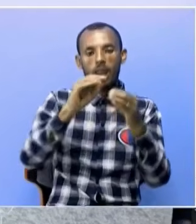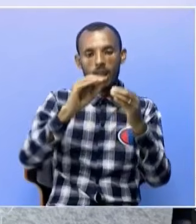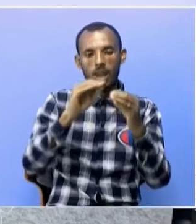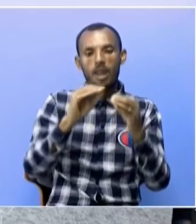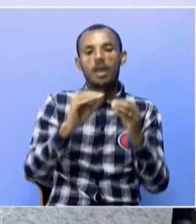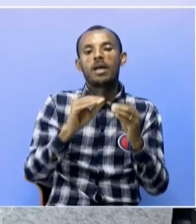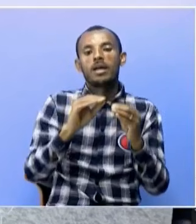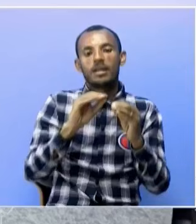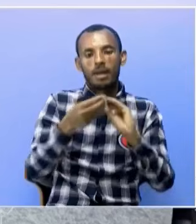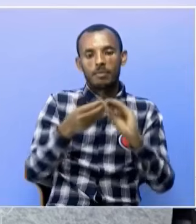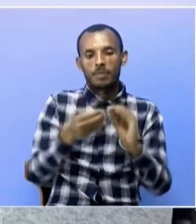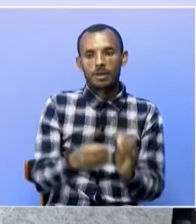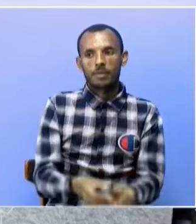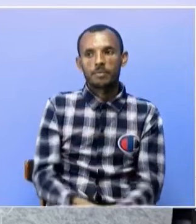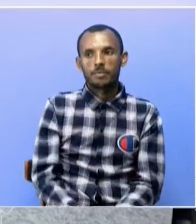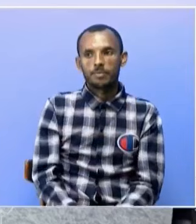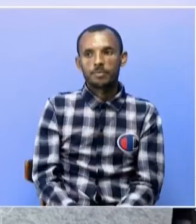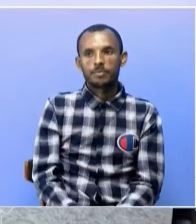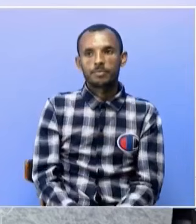is that thing.